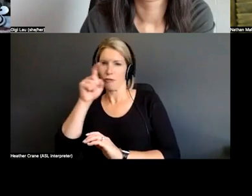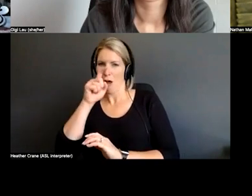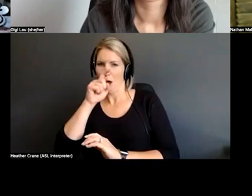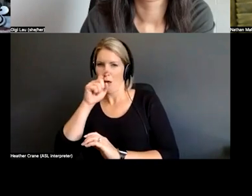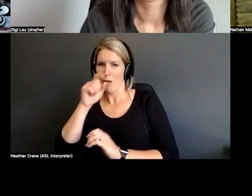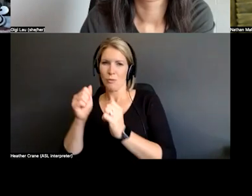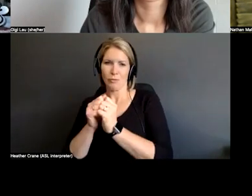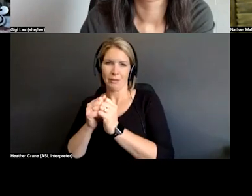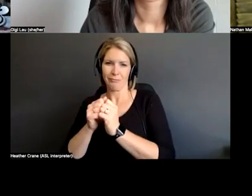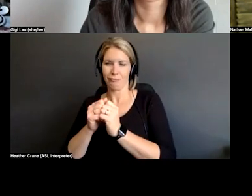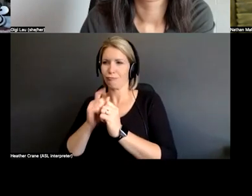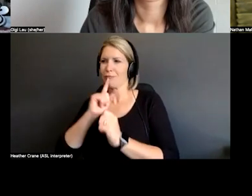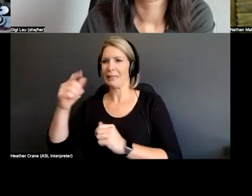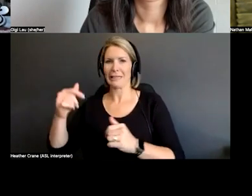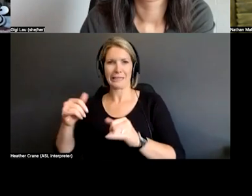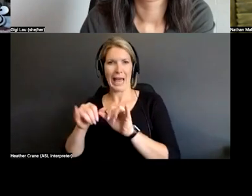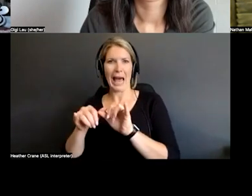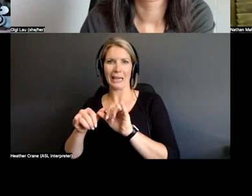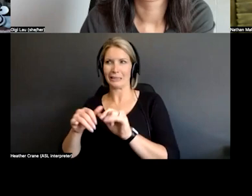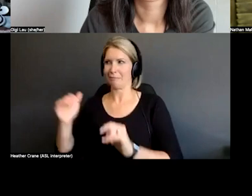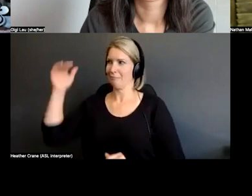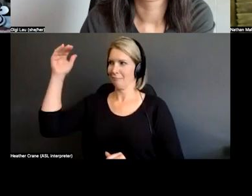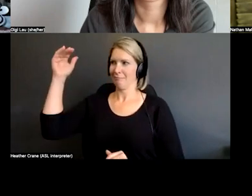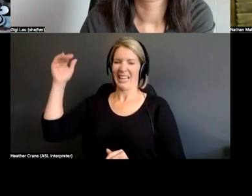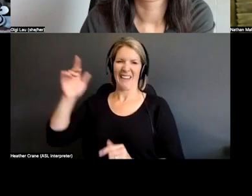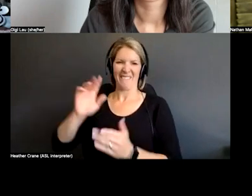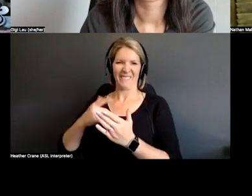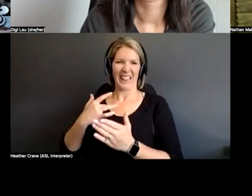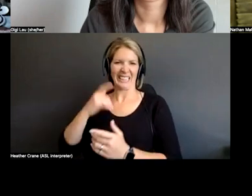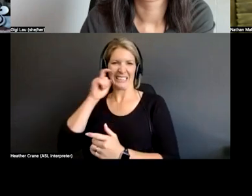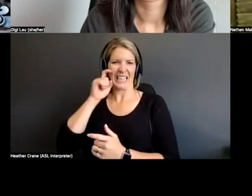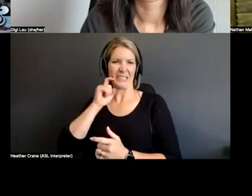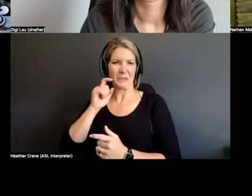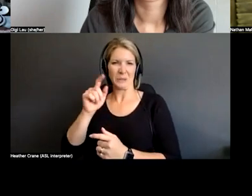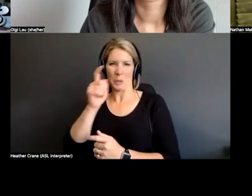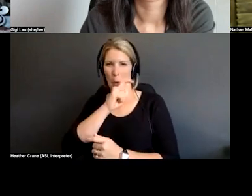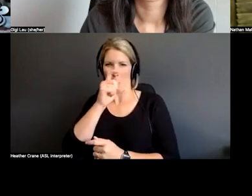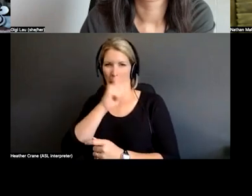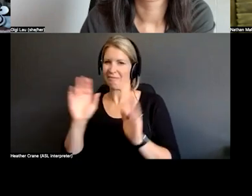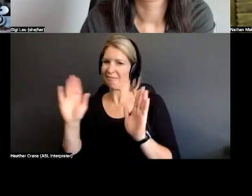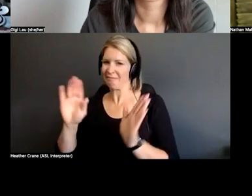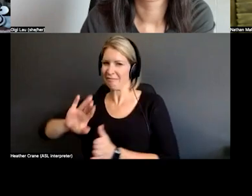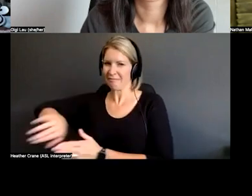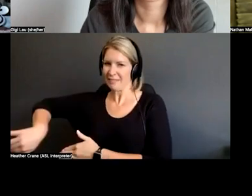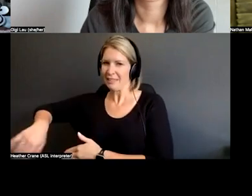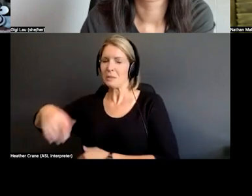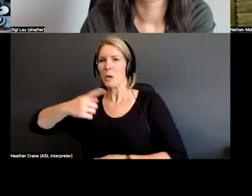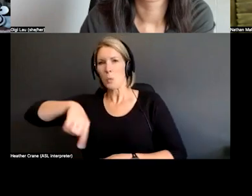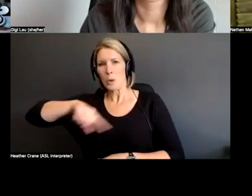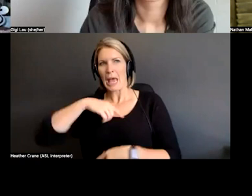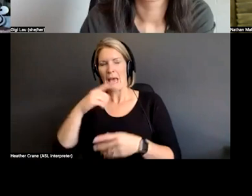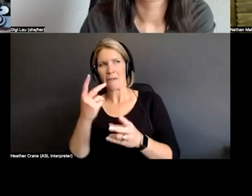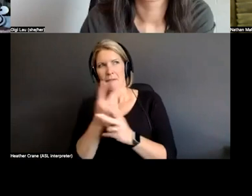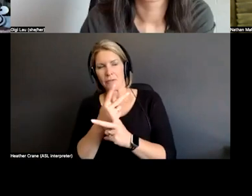But the green cloud is something that people have a strong reaction to. So we had to play with depth on that